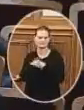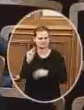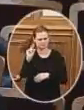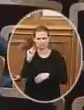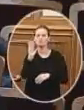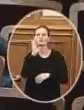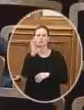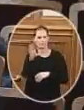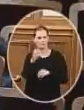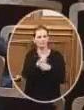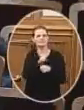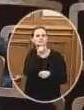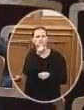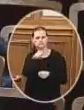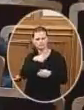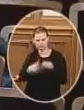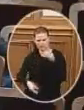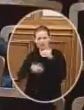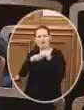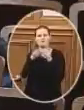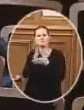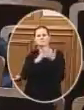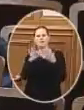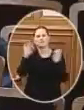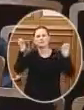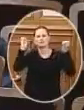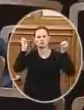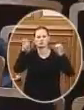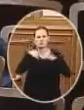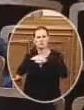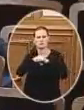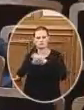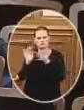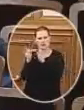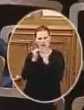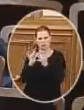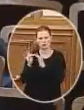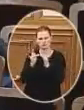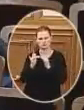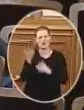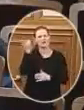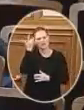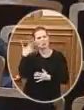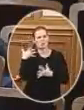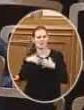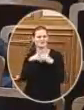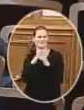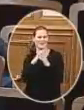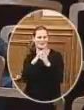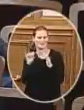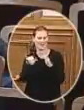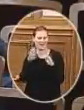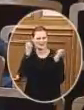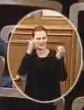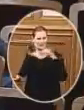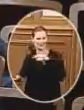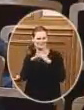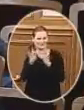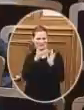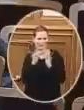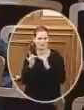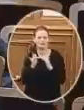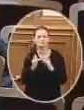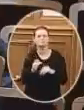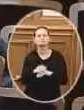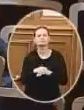part of the emergency access network is clearly one of the reasons why we want to have that. But I think that paratransit and all